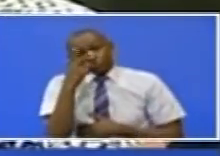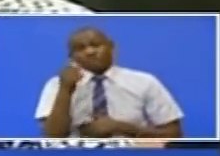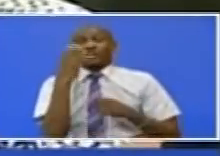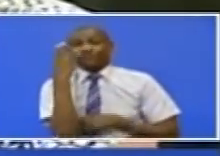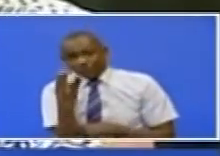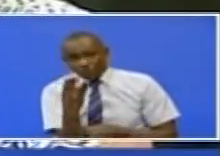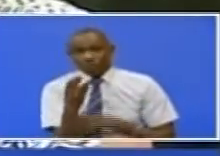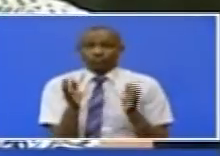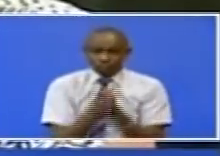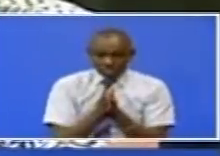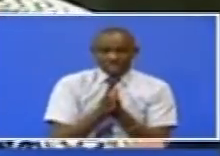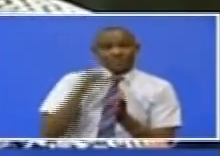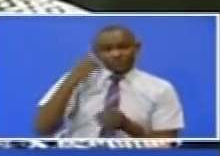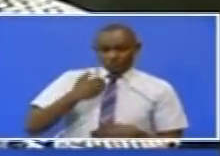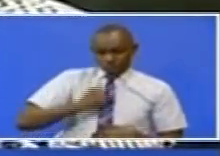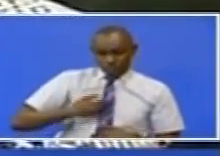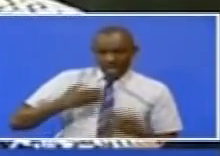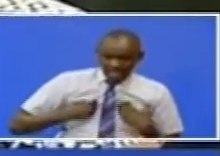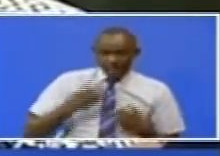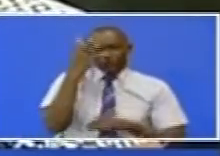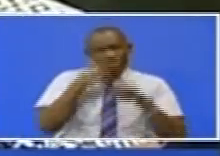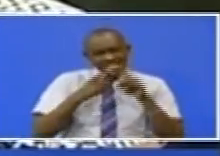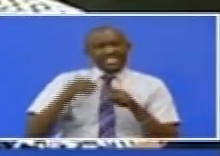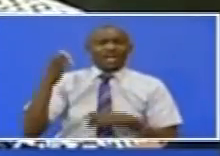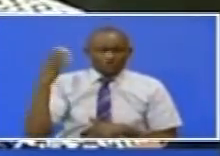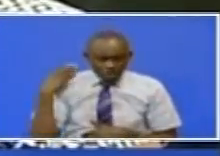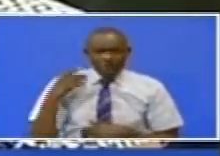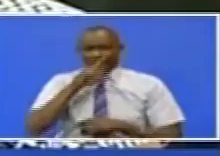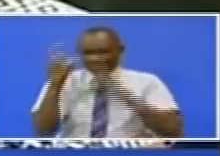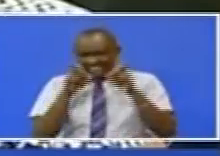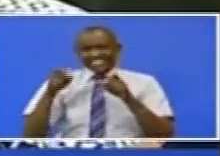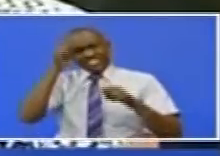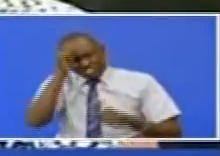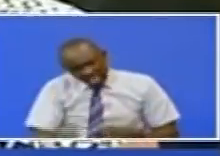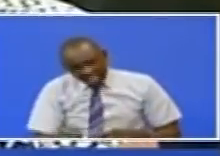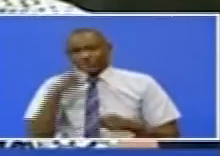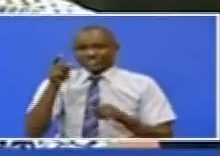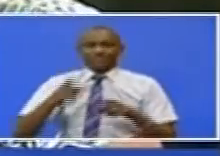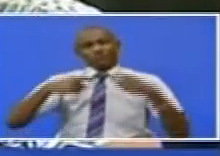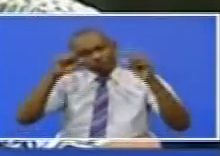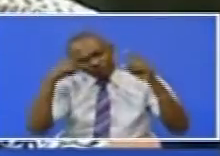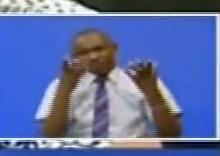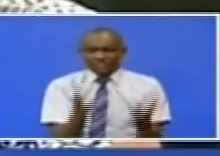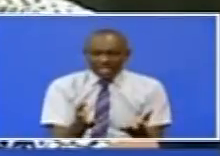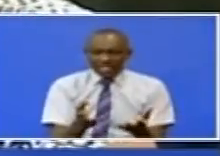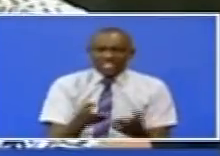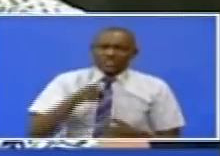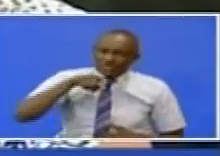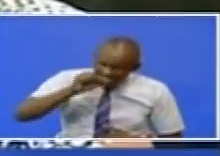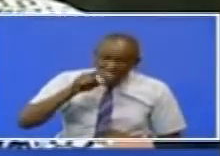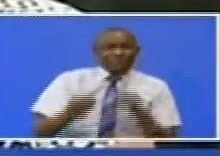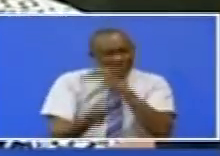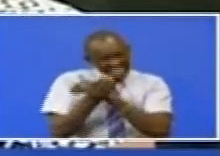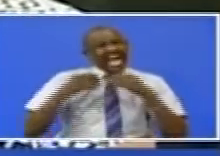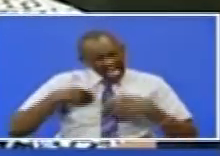That was known as the radical surgery. 4 years ago, you survived vetting by the judges and magistrates board. Have you ever received a